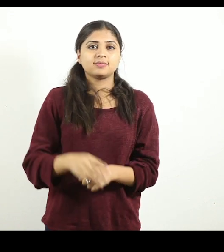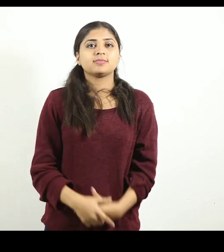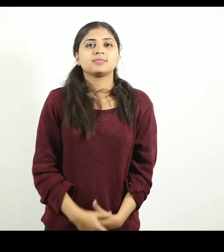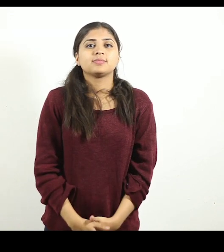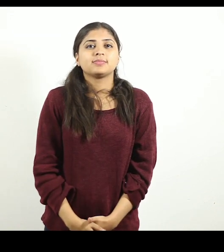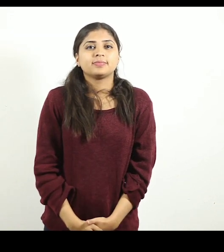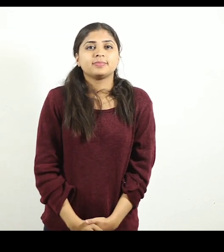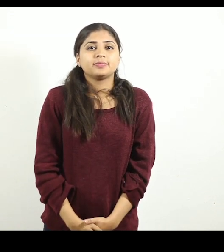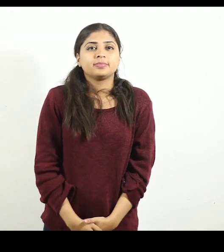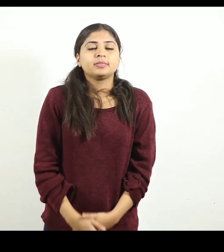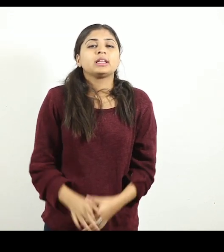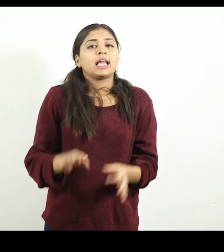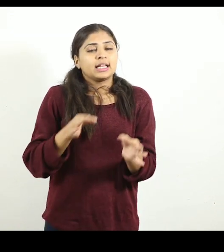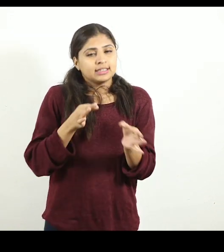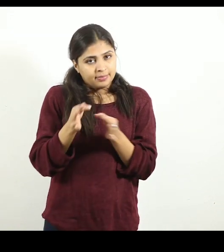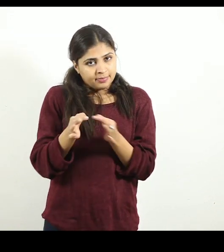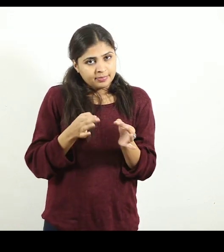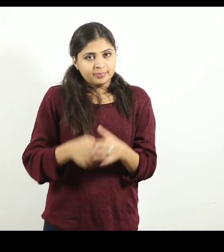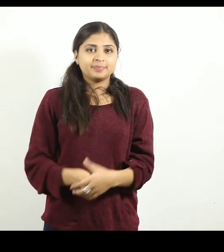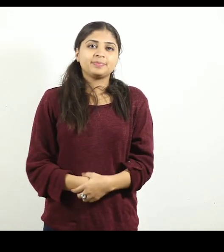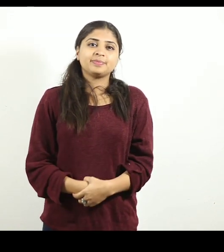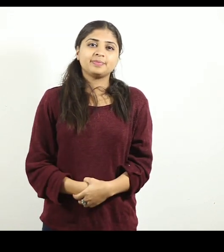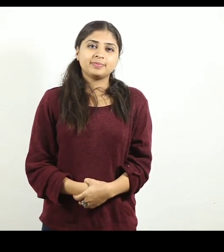Create a formula with cell reference.